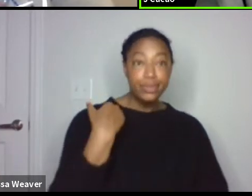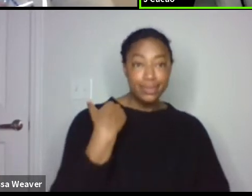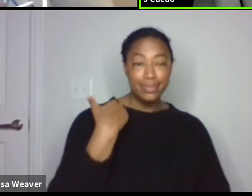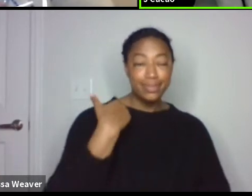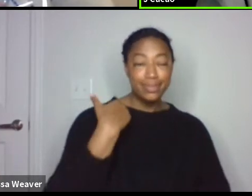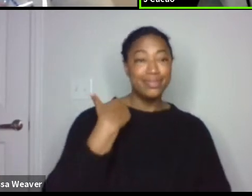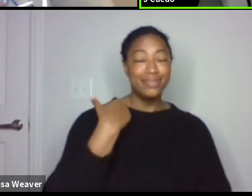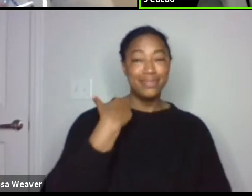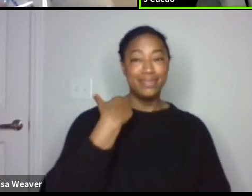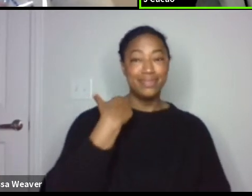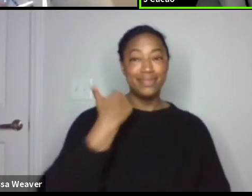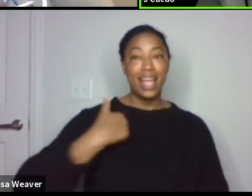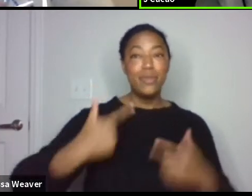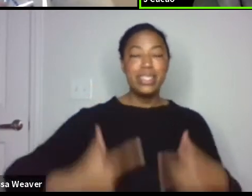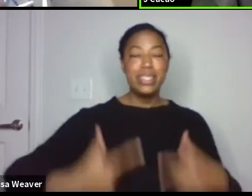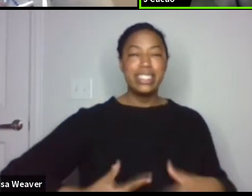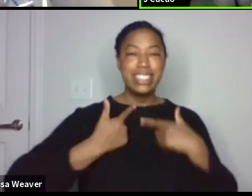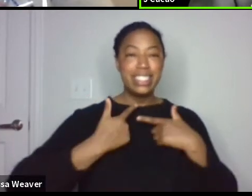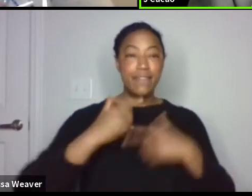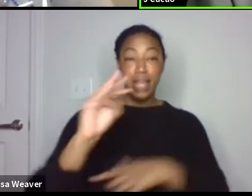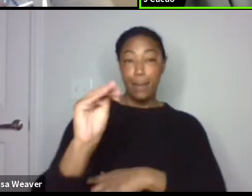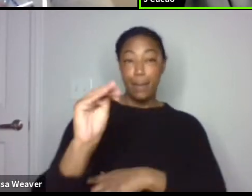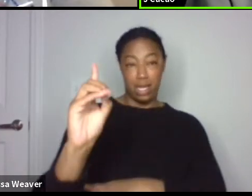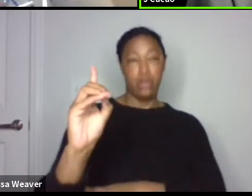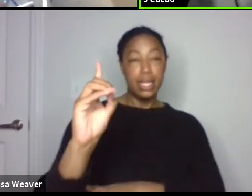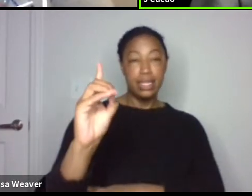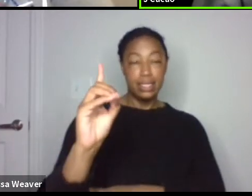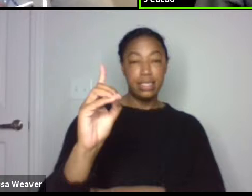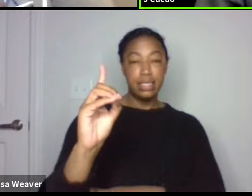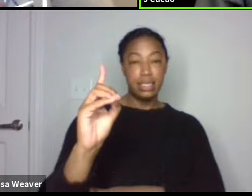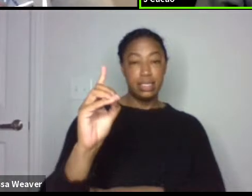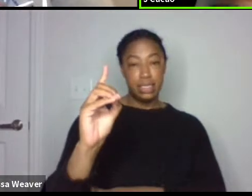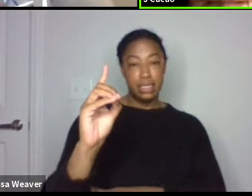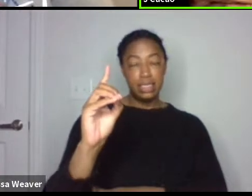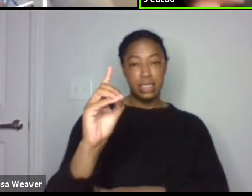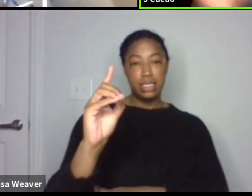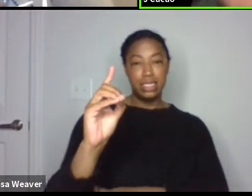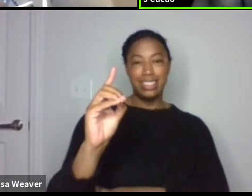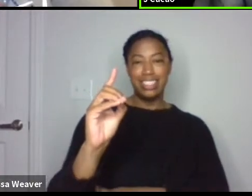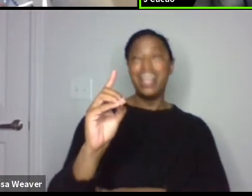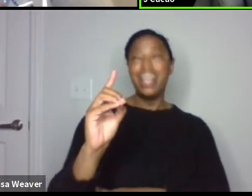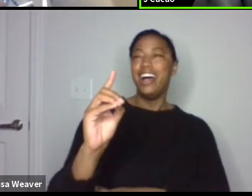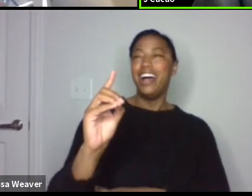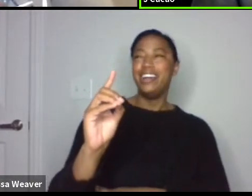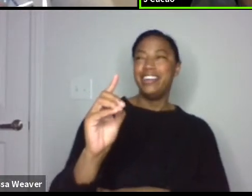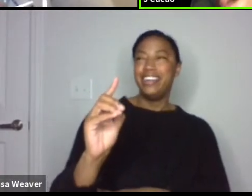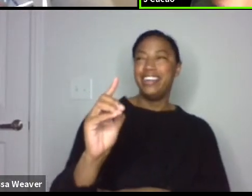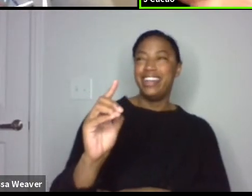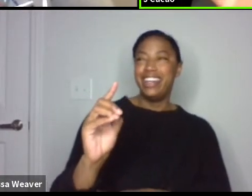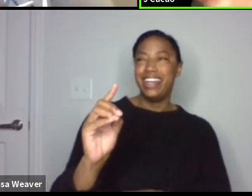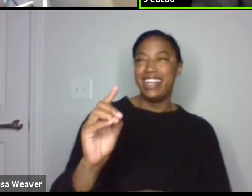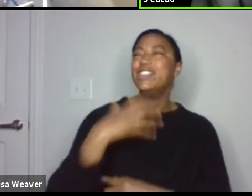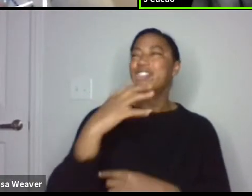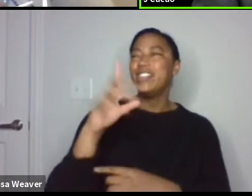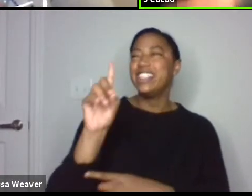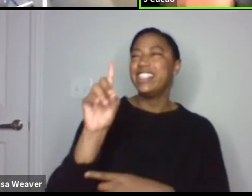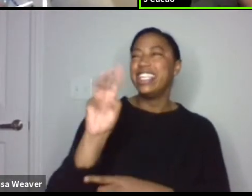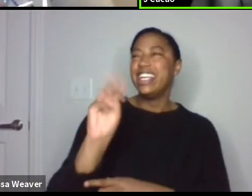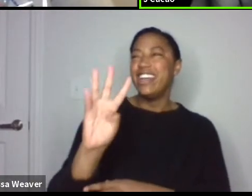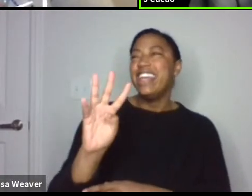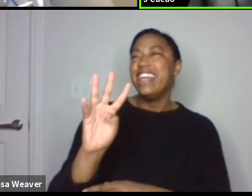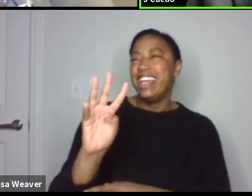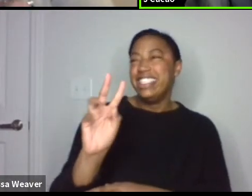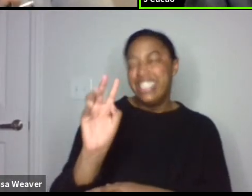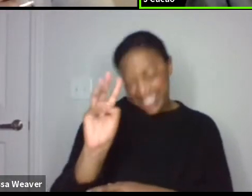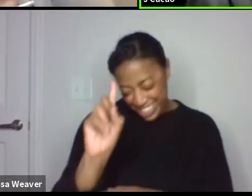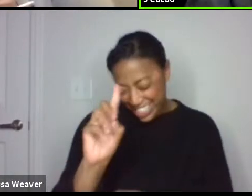in Maryland at the time. Shout out to the DMV. I know they don't particularly say that out there, but I